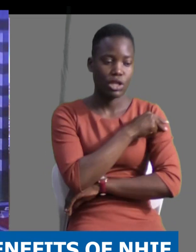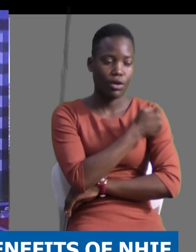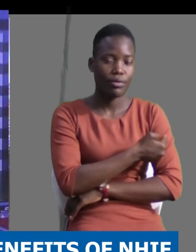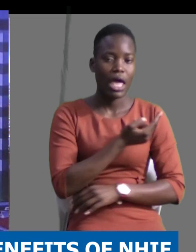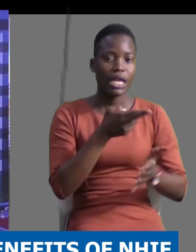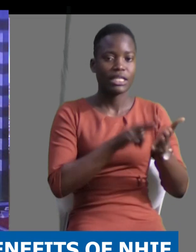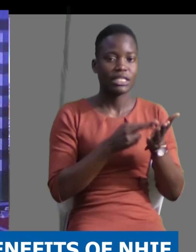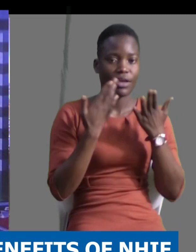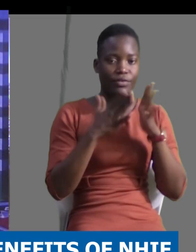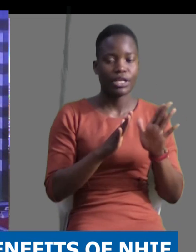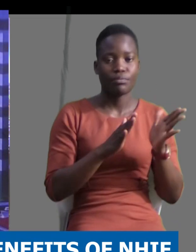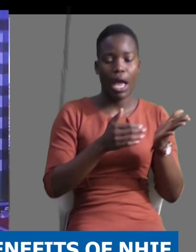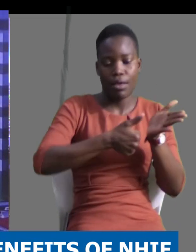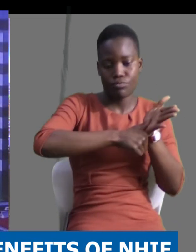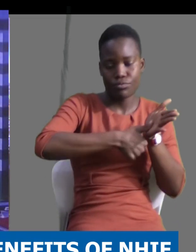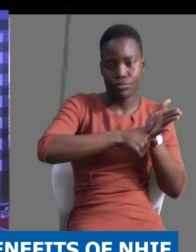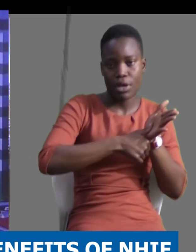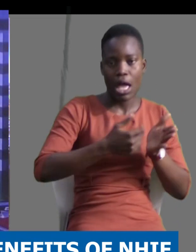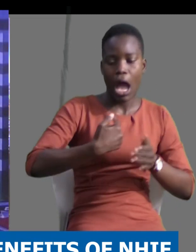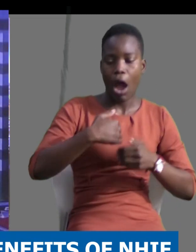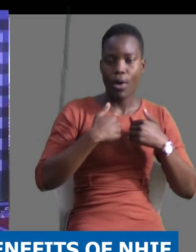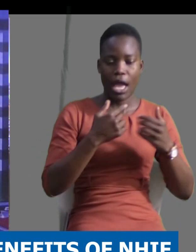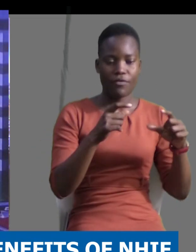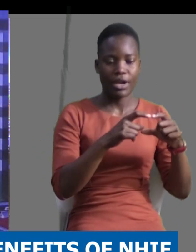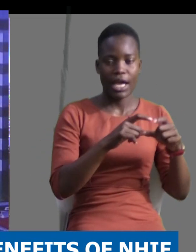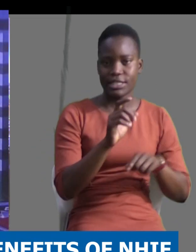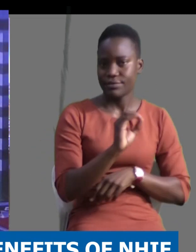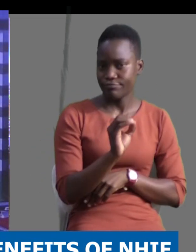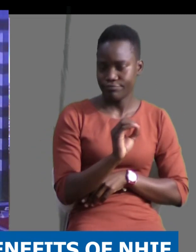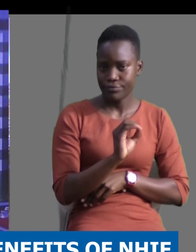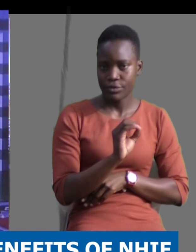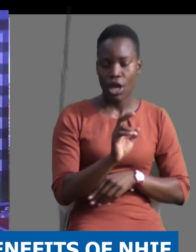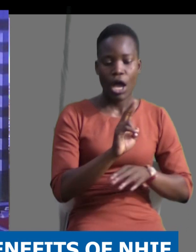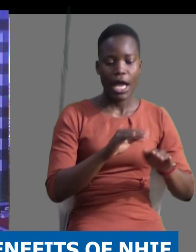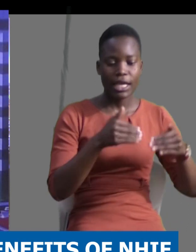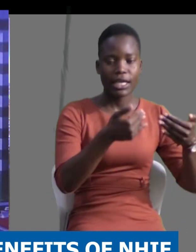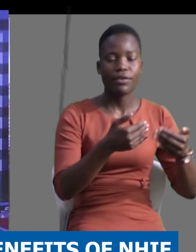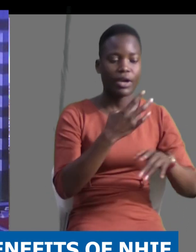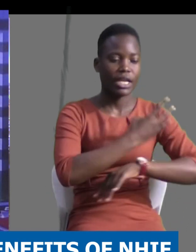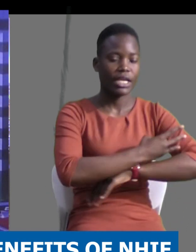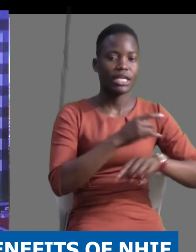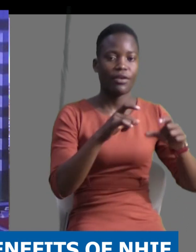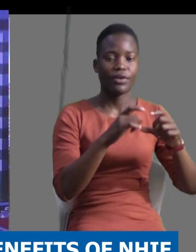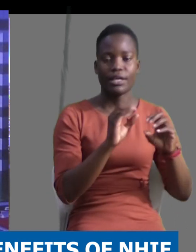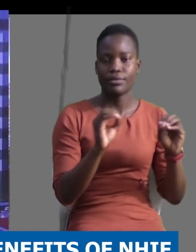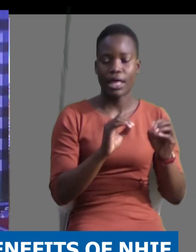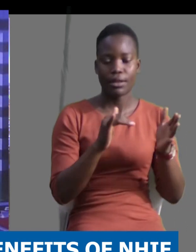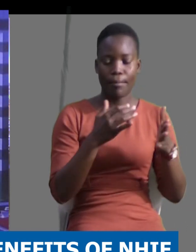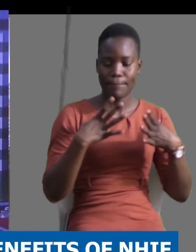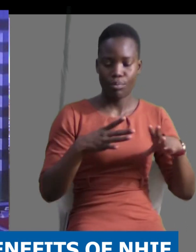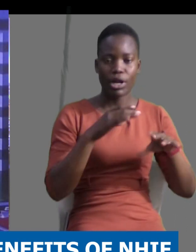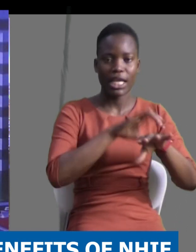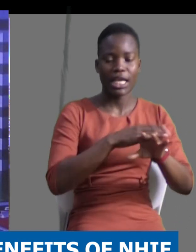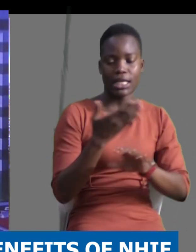hospital, they are registered biometrically. We no longer have cards. Maybe that wasn't the question. We no longer issue NHIF cards